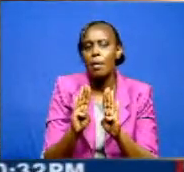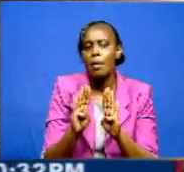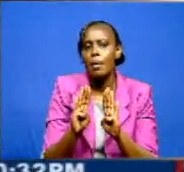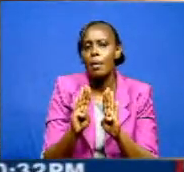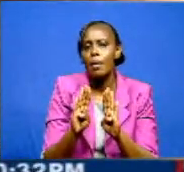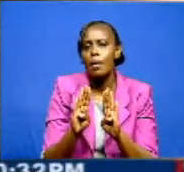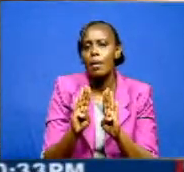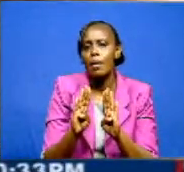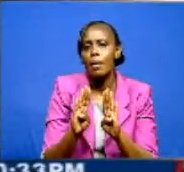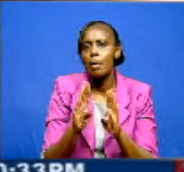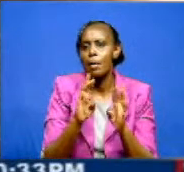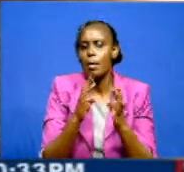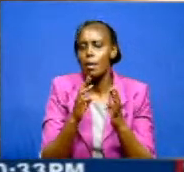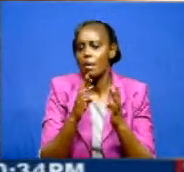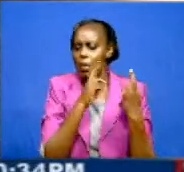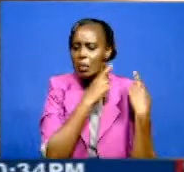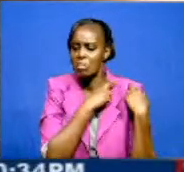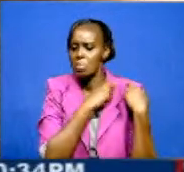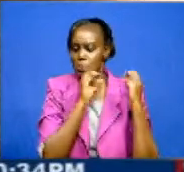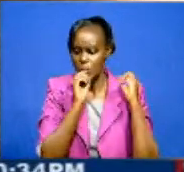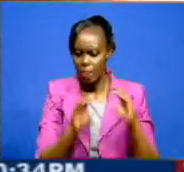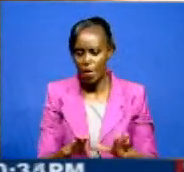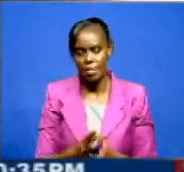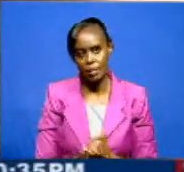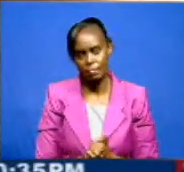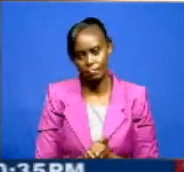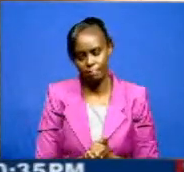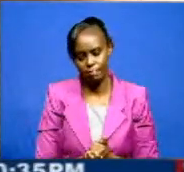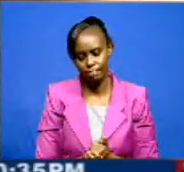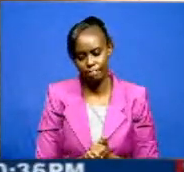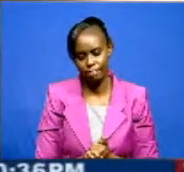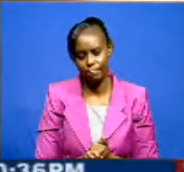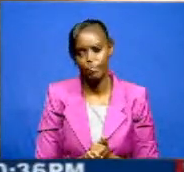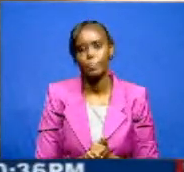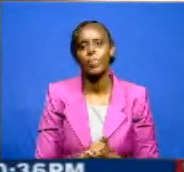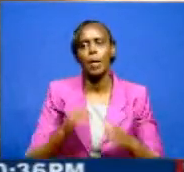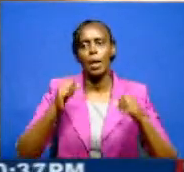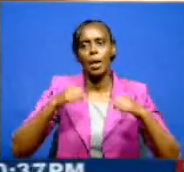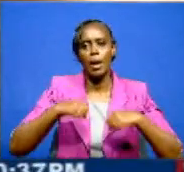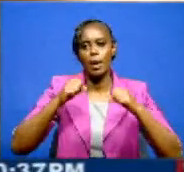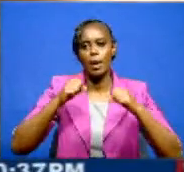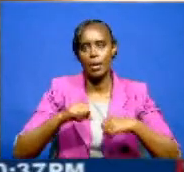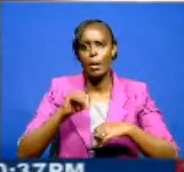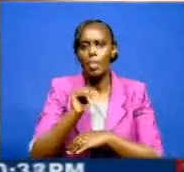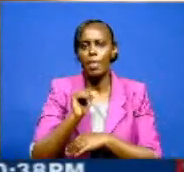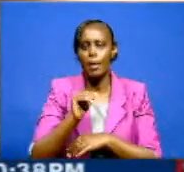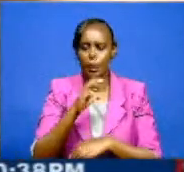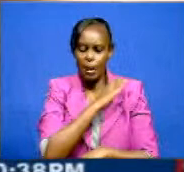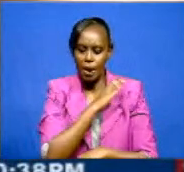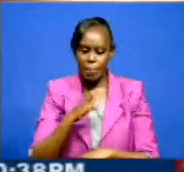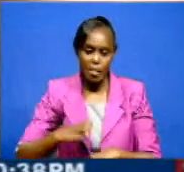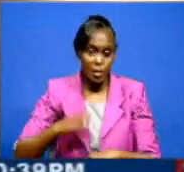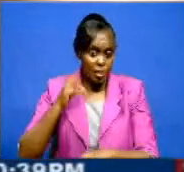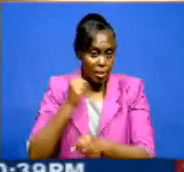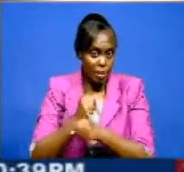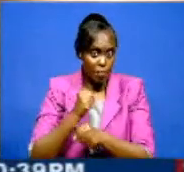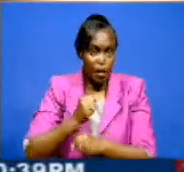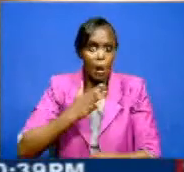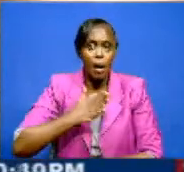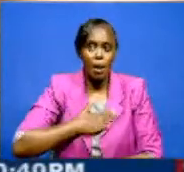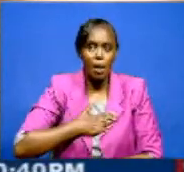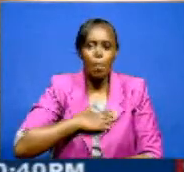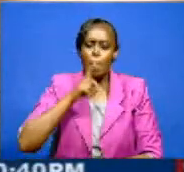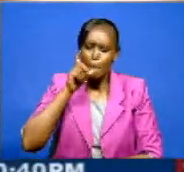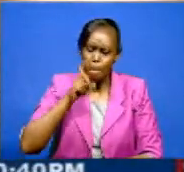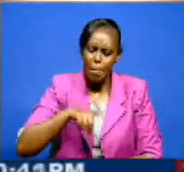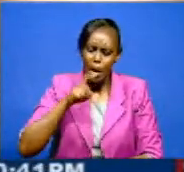an irresponsible manner. So, Mr. Speaker, I quite agree that our Committee of Labor should be